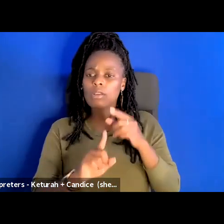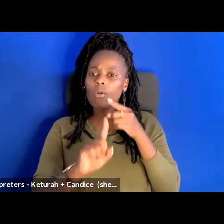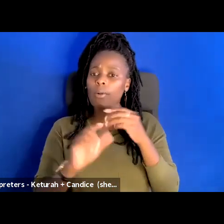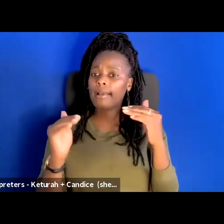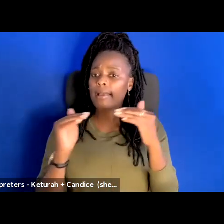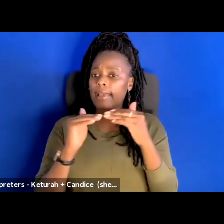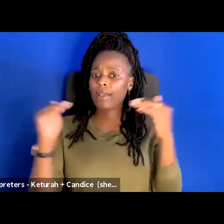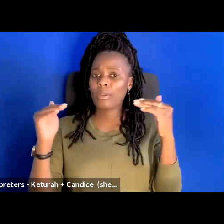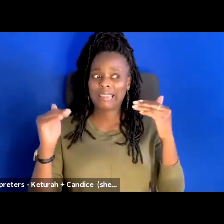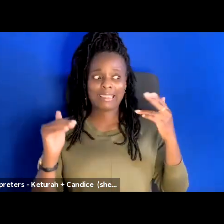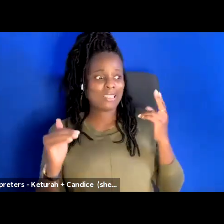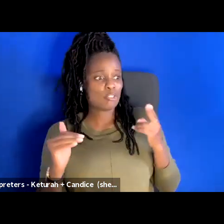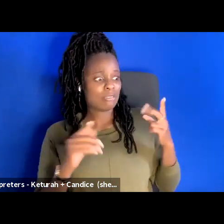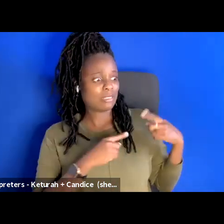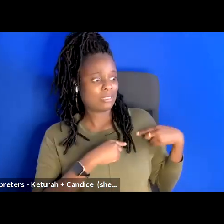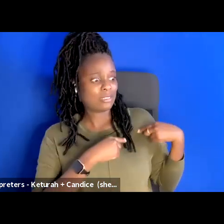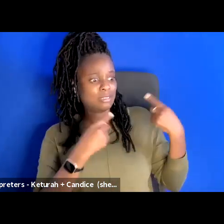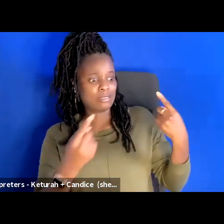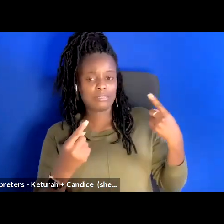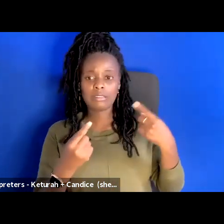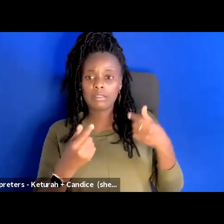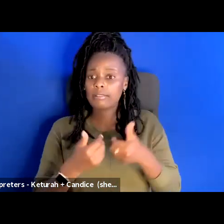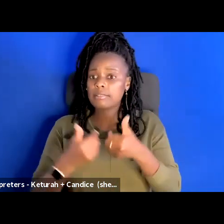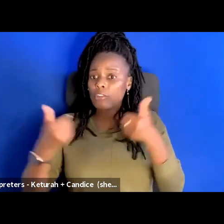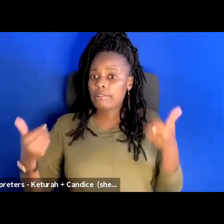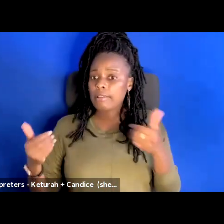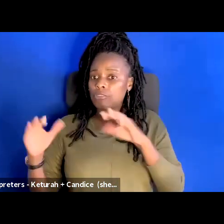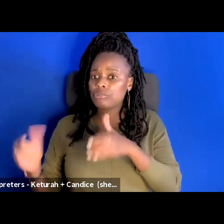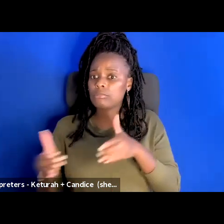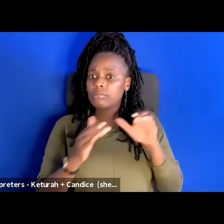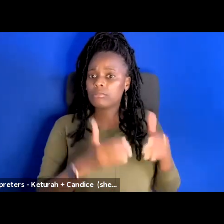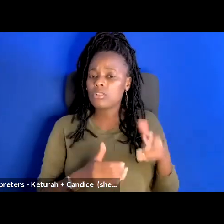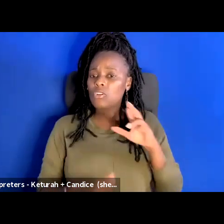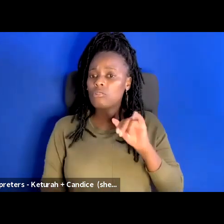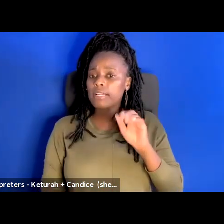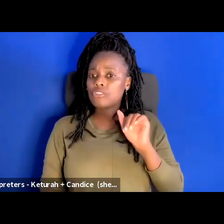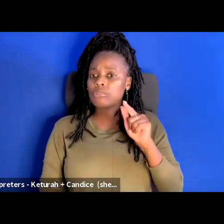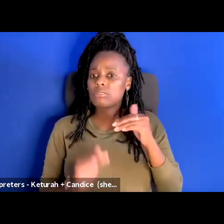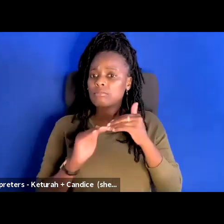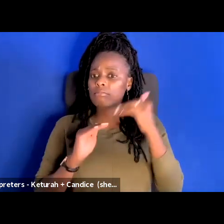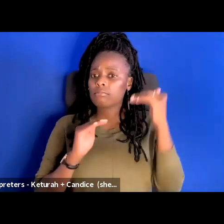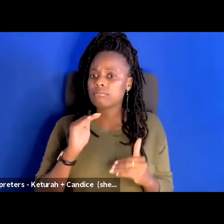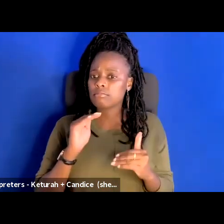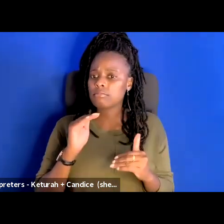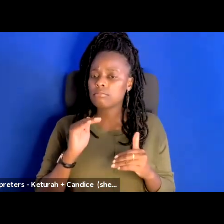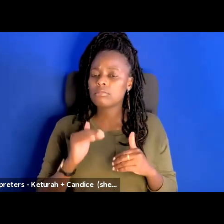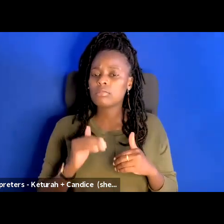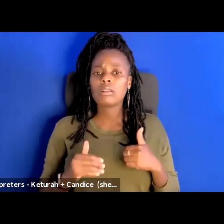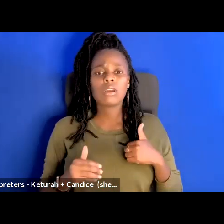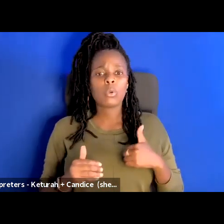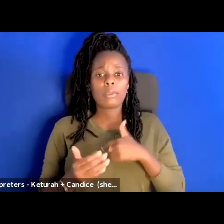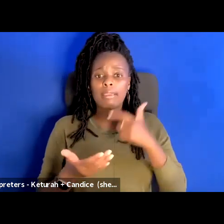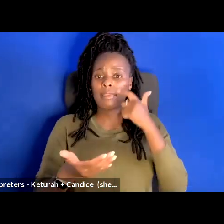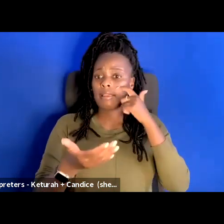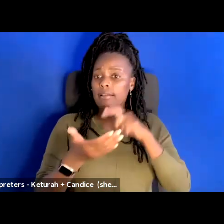country's bitter history of segregation and racial inequality. As part of that work, we start by acknowledging that Z